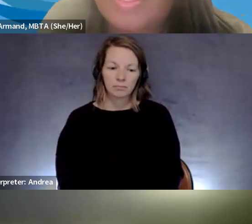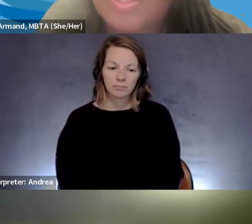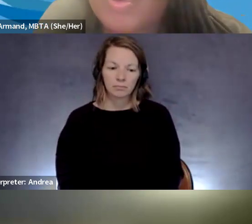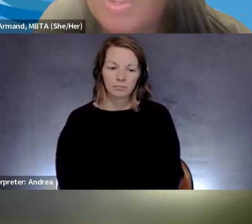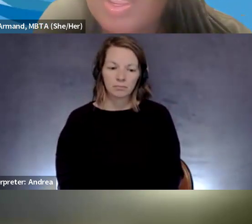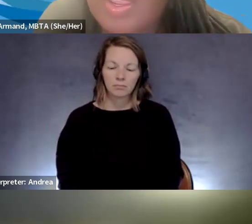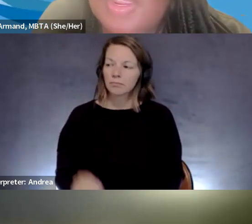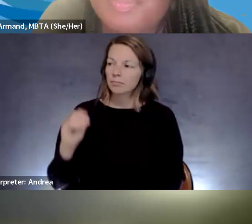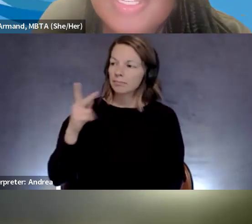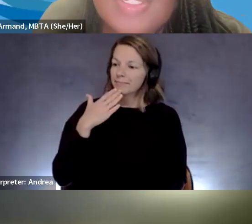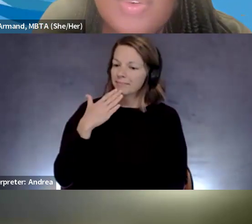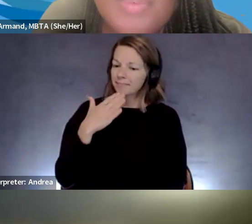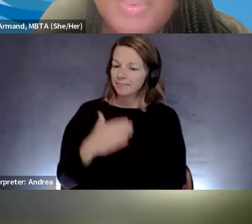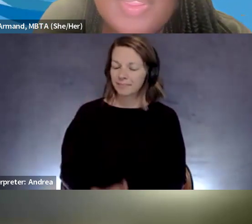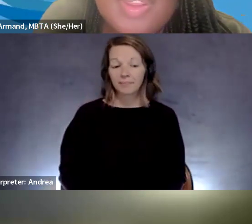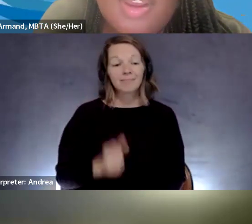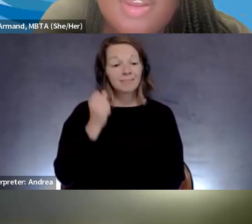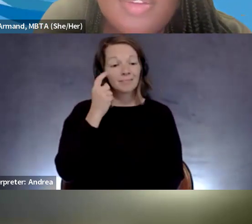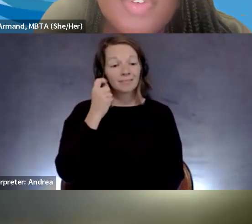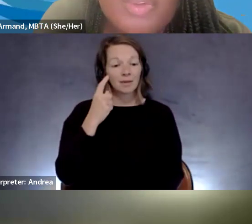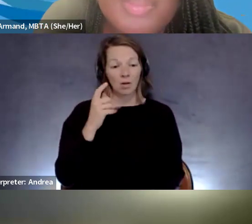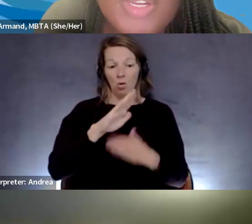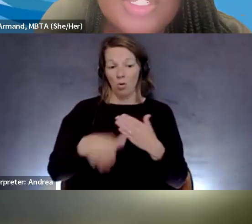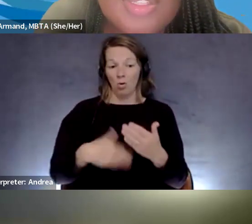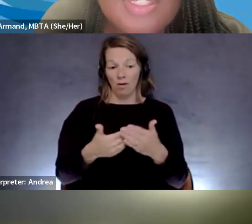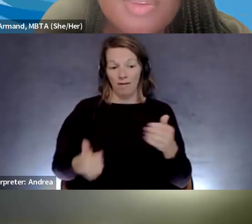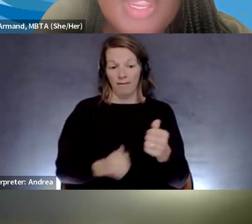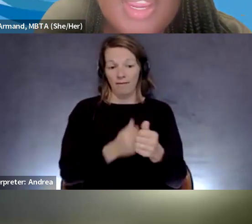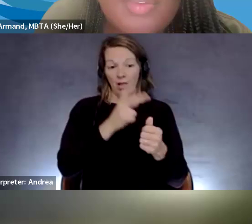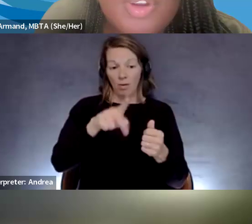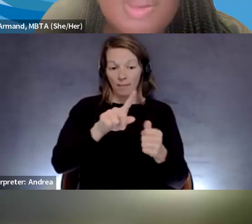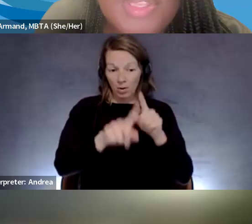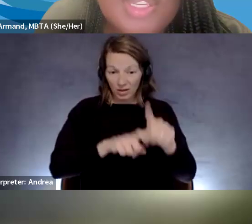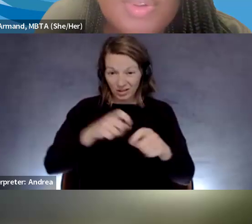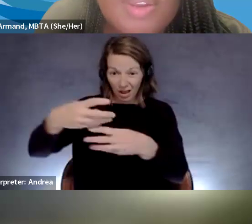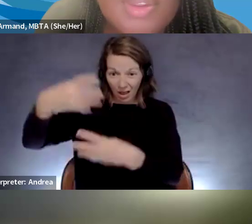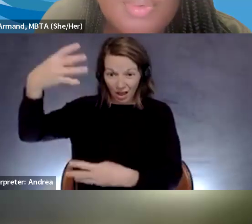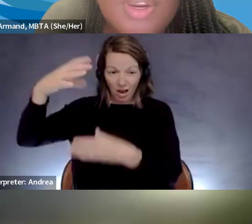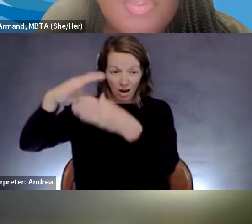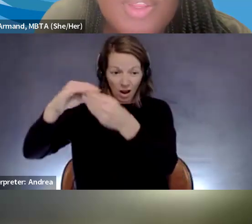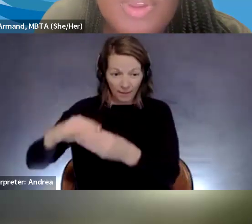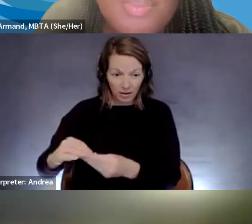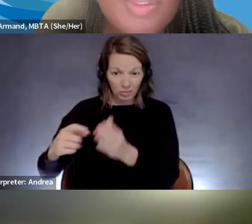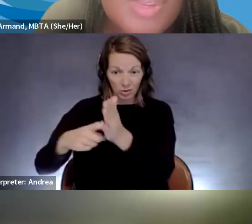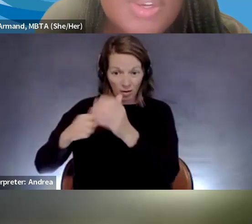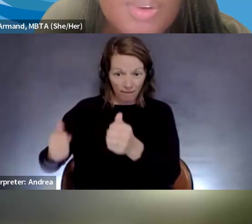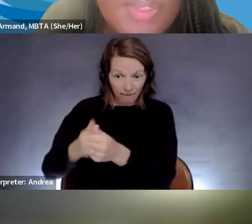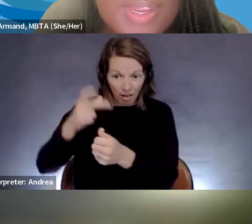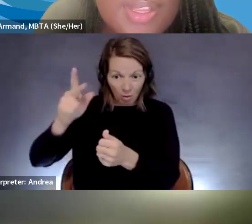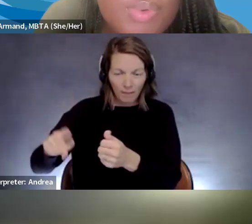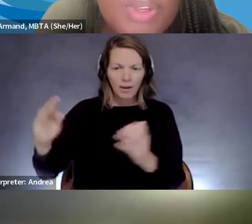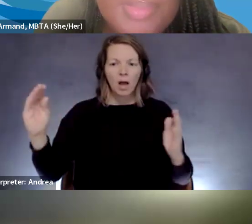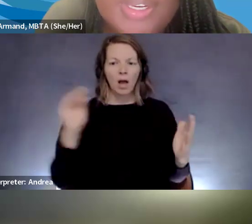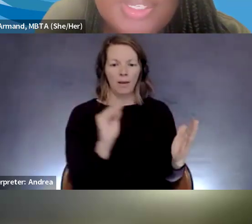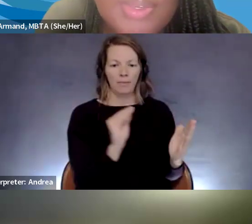Okay, thank you. And please note, everyone, that all the follow-up questions that we have or comments that you have that require follow-up, we've made note of